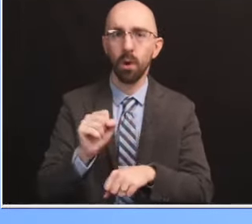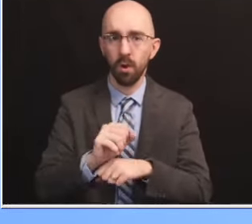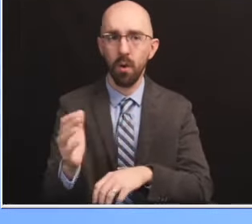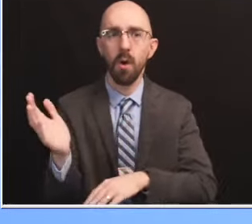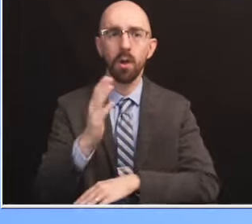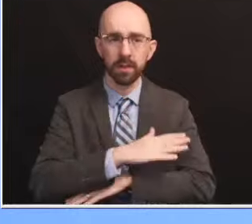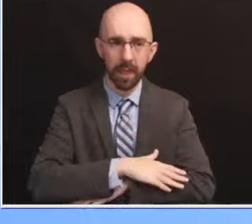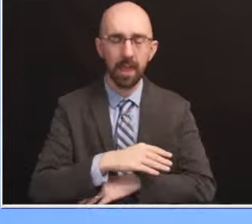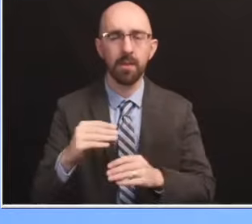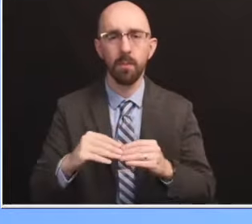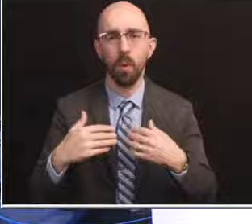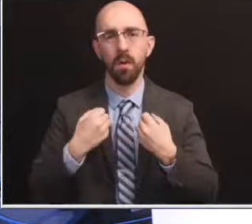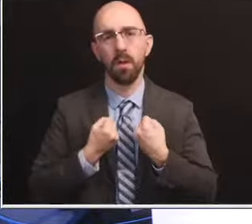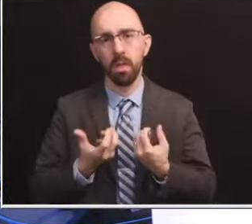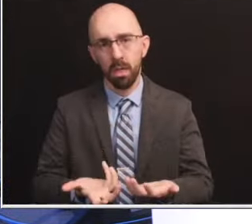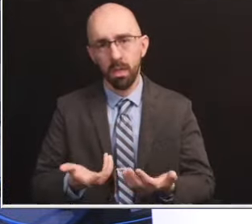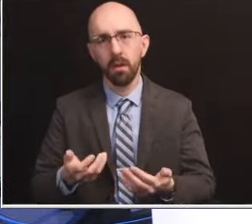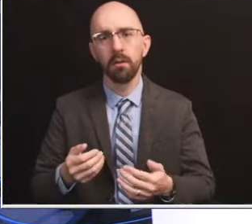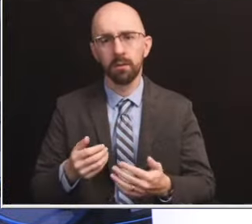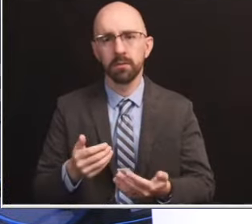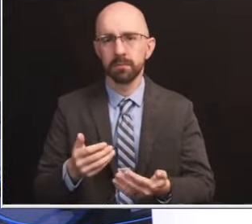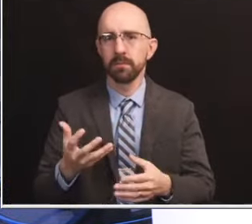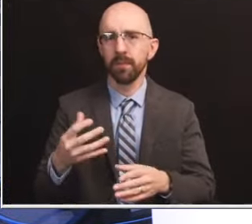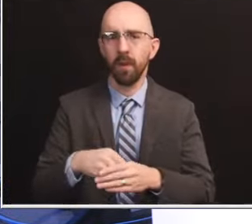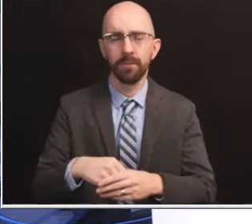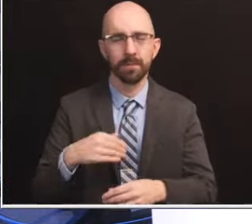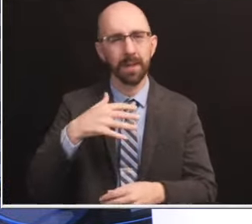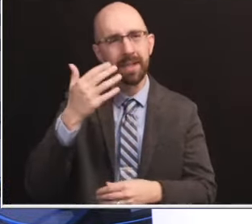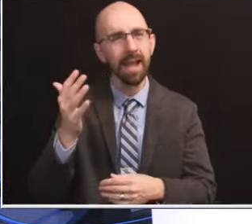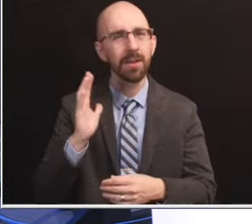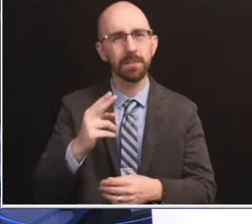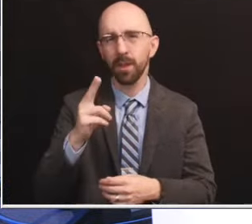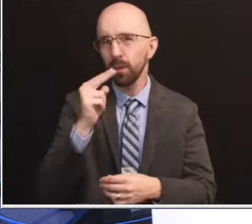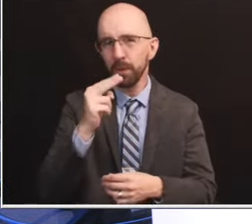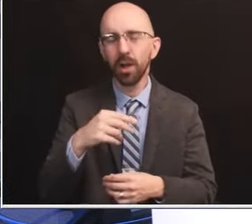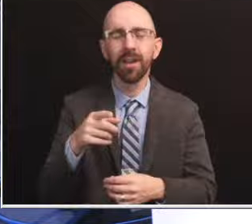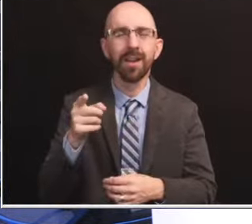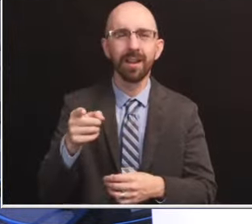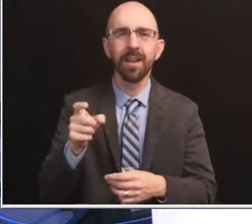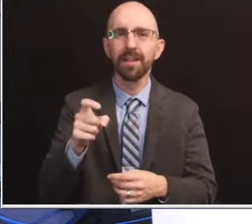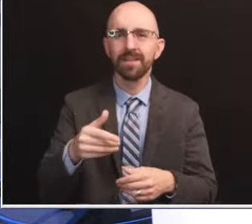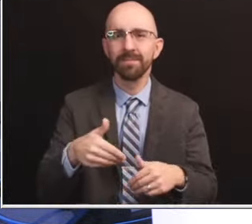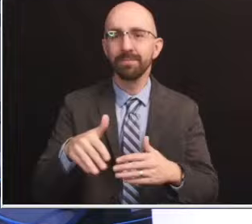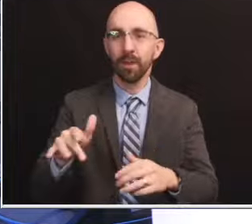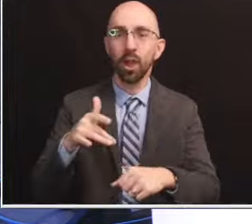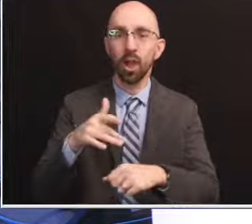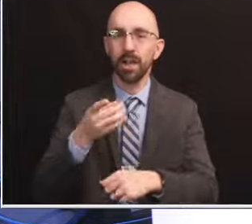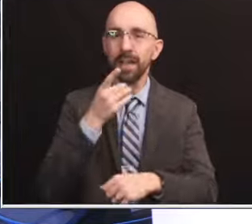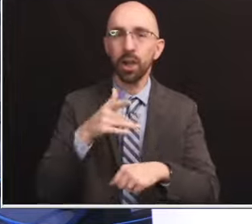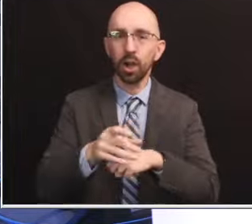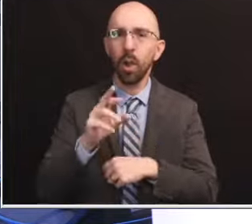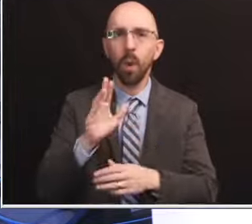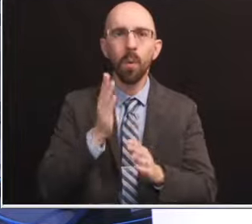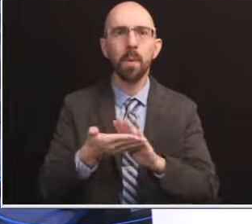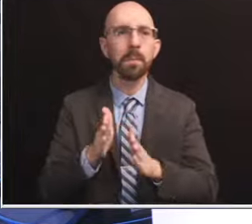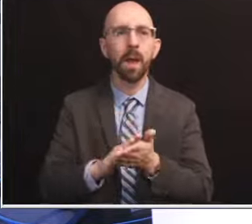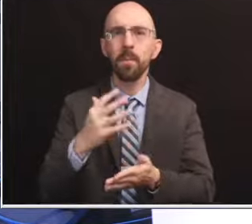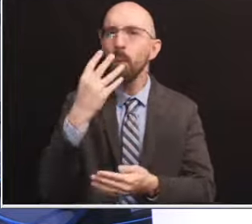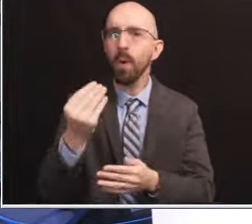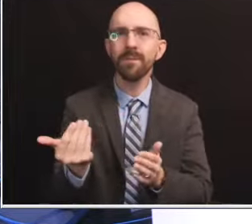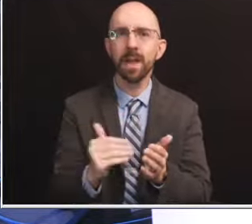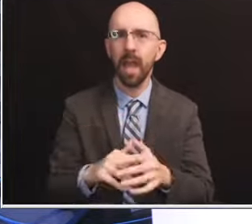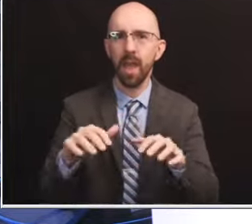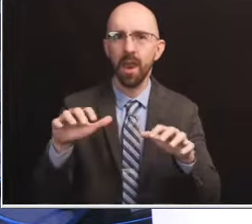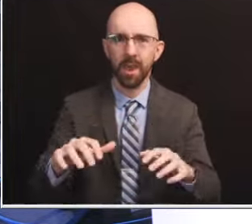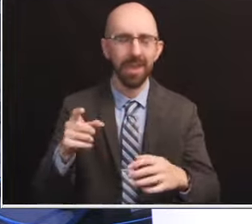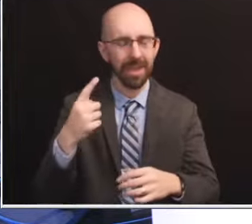fatigue involved. So. My dad had a sense of humor, so we would say, "We got to eat dinner early, Daddy, or you're going to turn into a werewolf again." And he loved that. He thought that was so